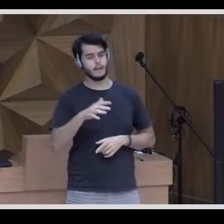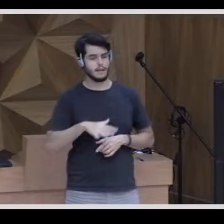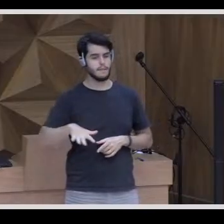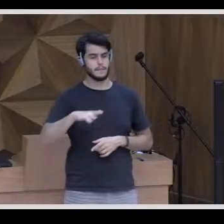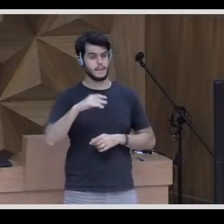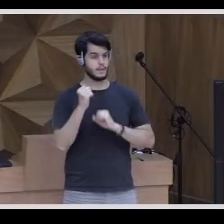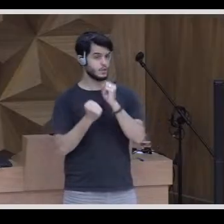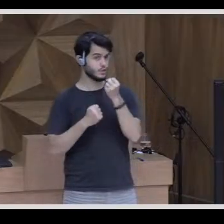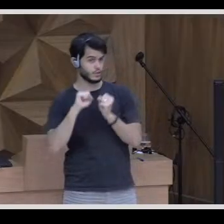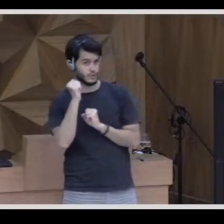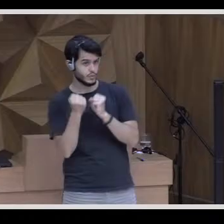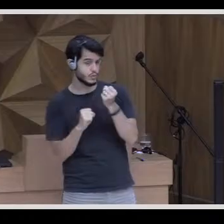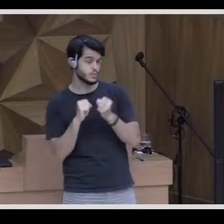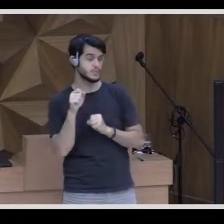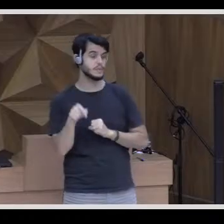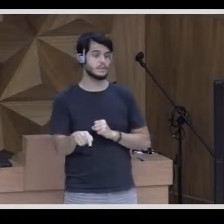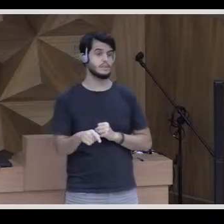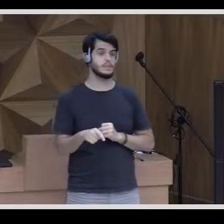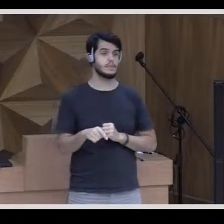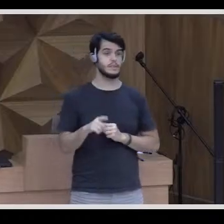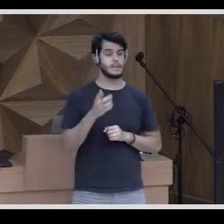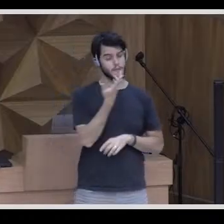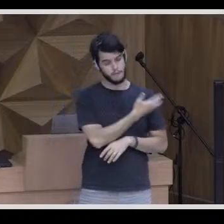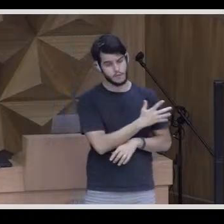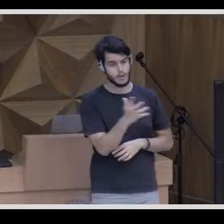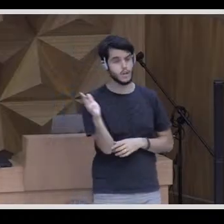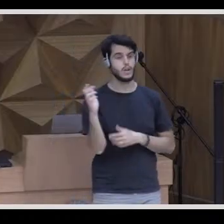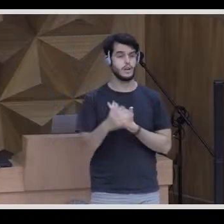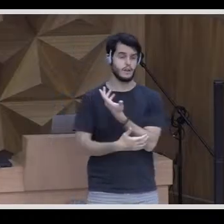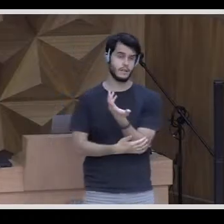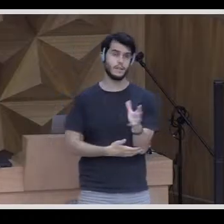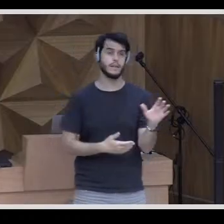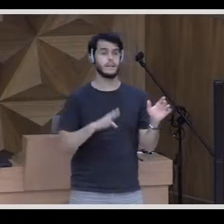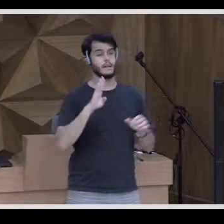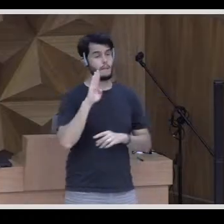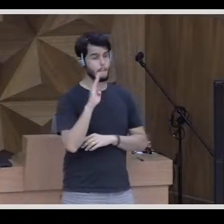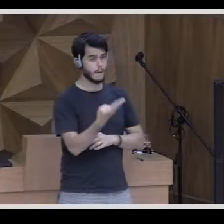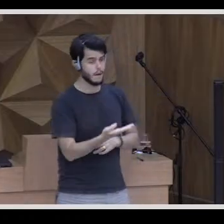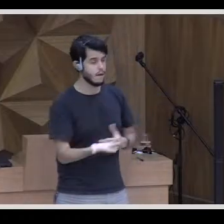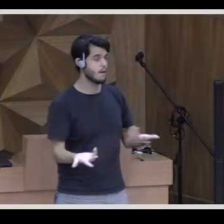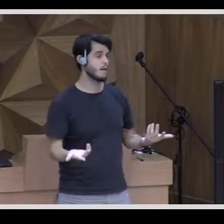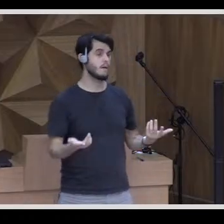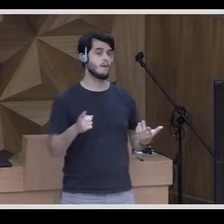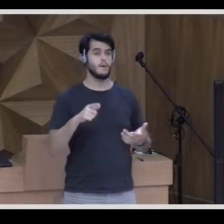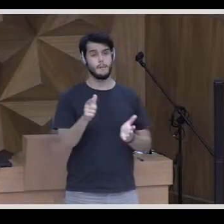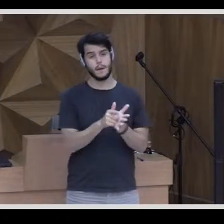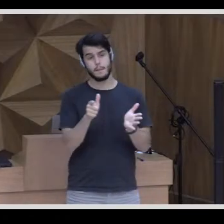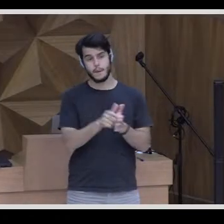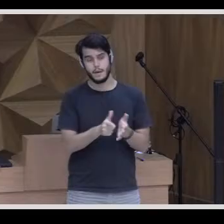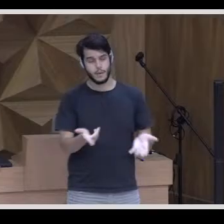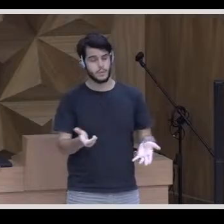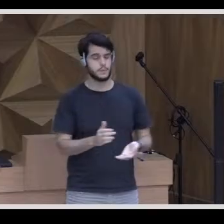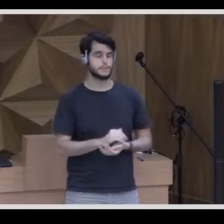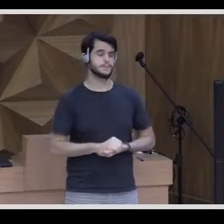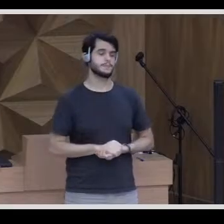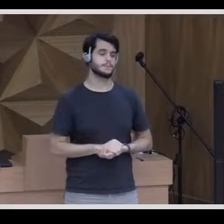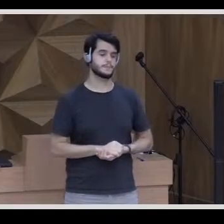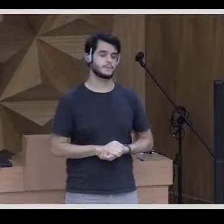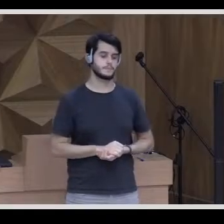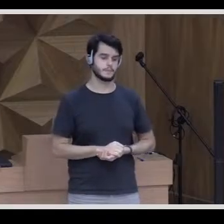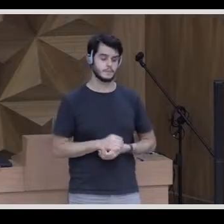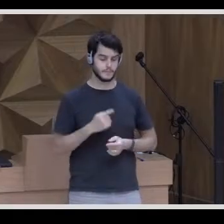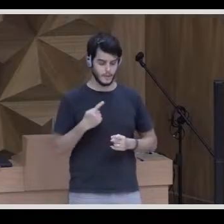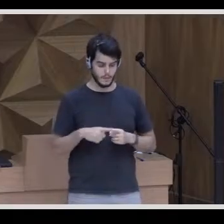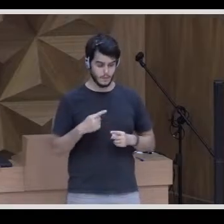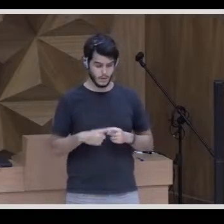as we talked to lots of different people to try and find out where they thought these problems were arising, alongside